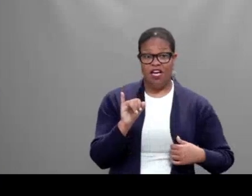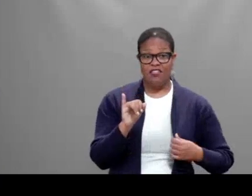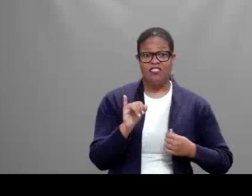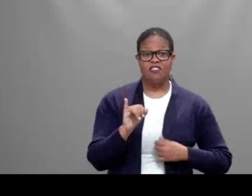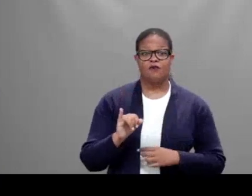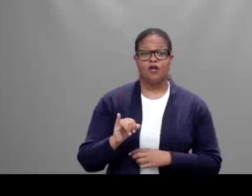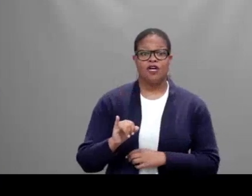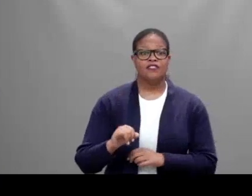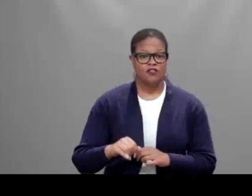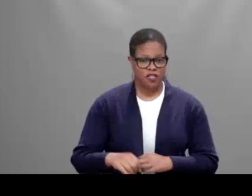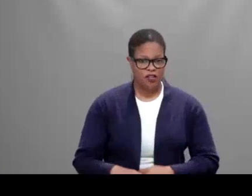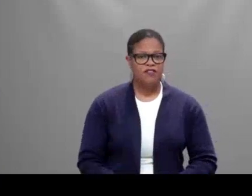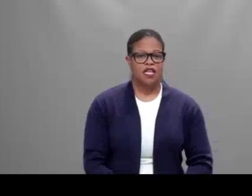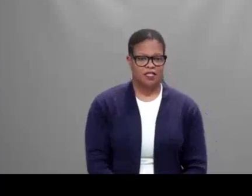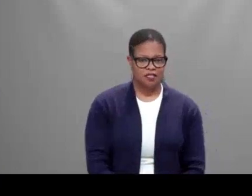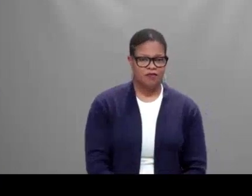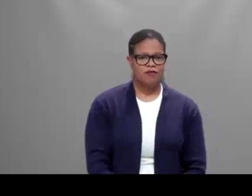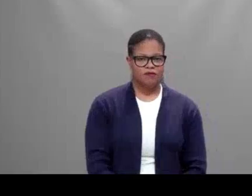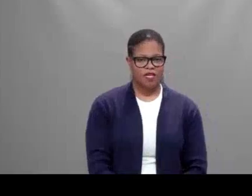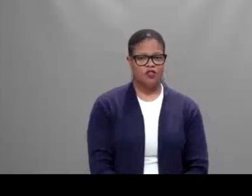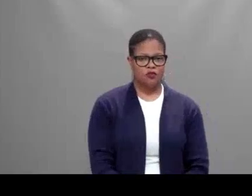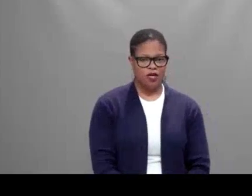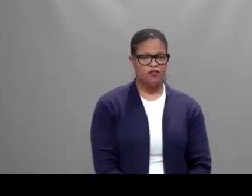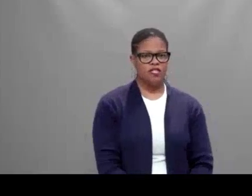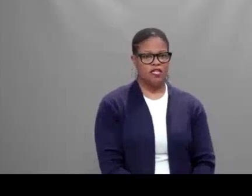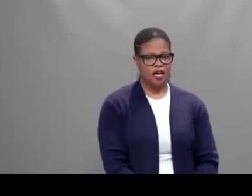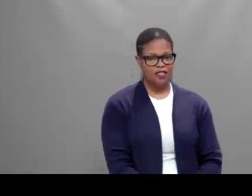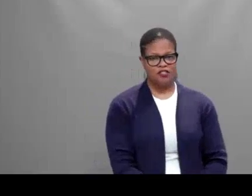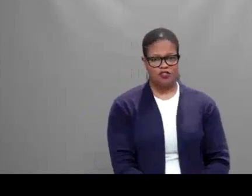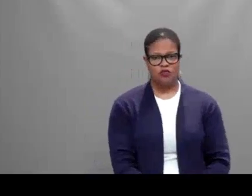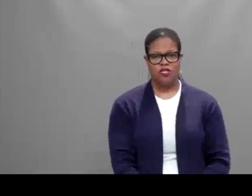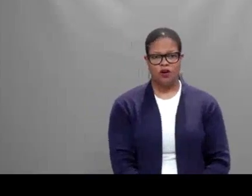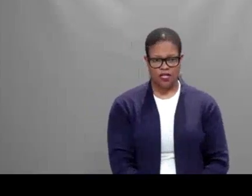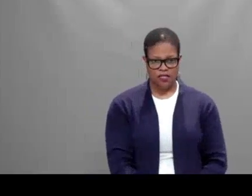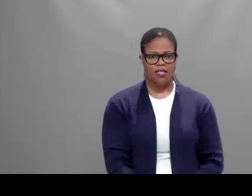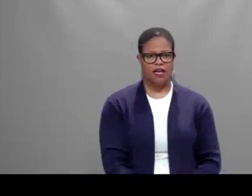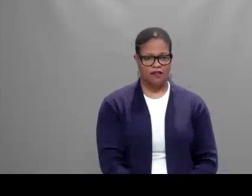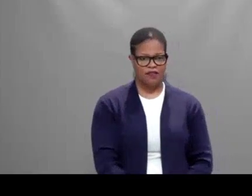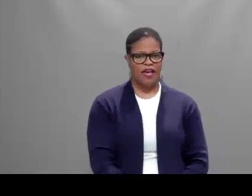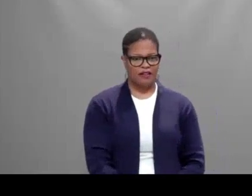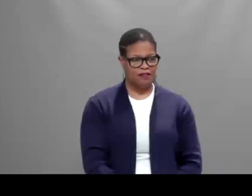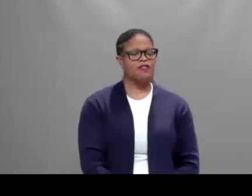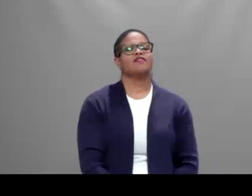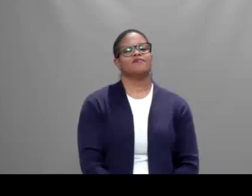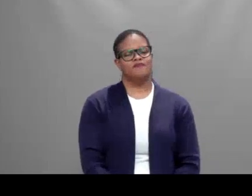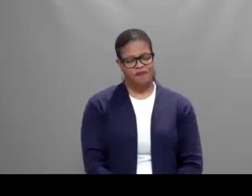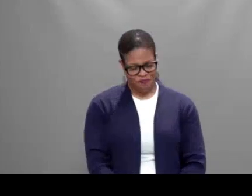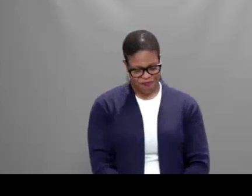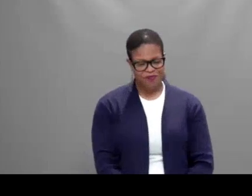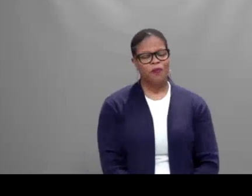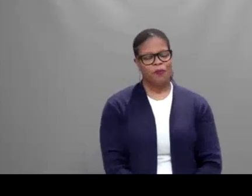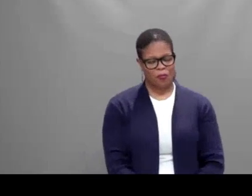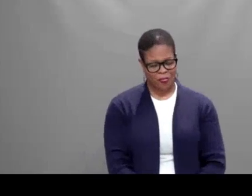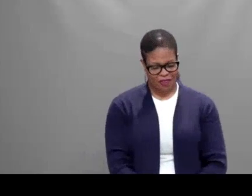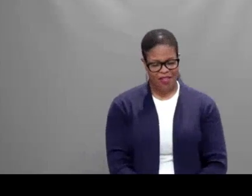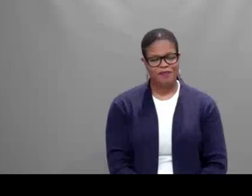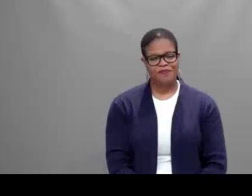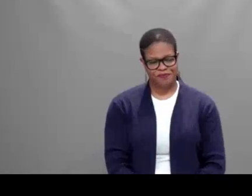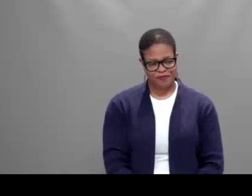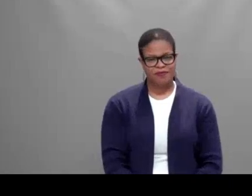money or? This is for Secretary of State, that you said Yes, contacted so you that- regarding, that. Yes,